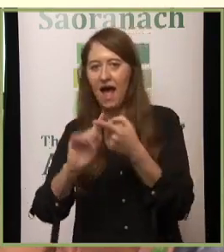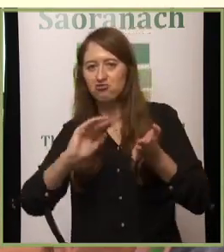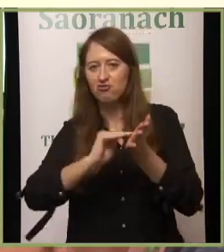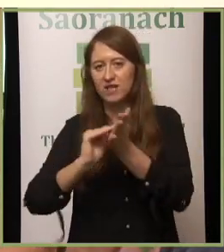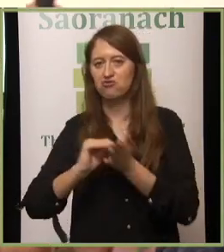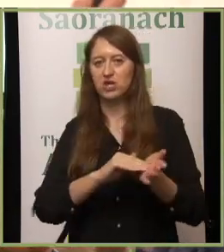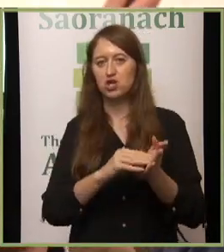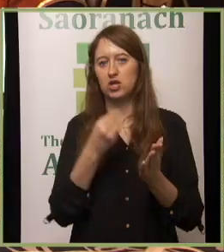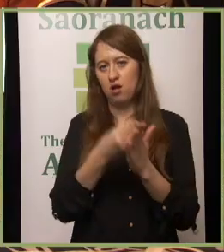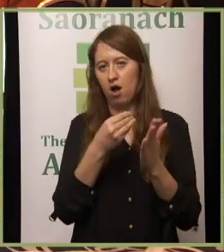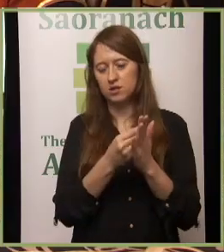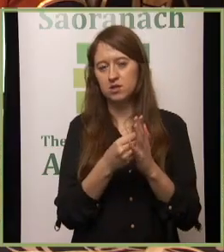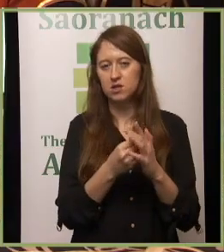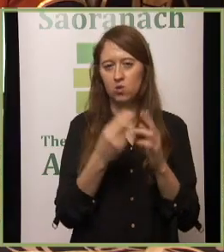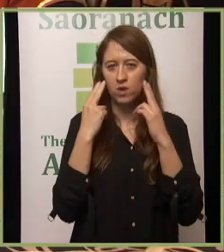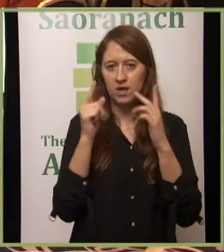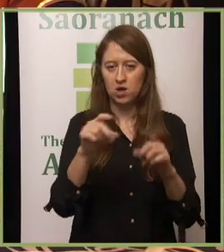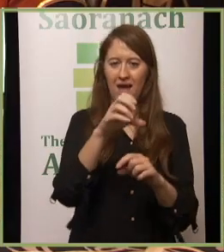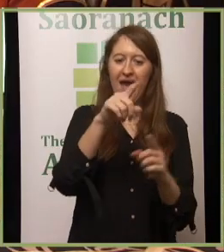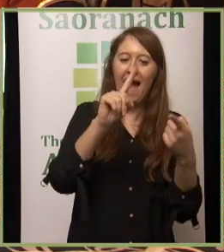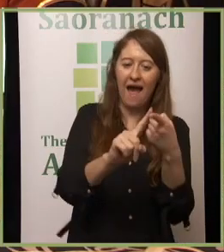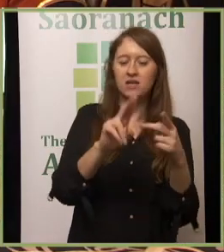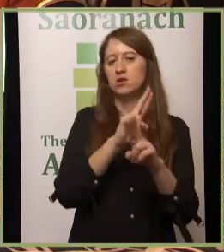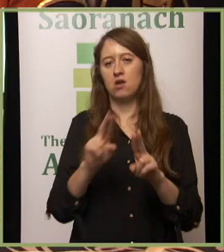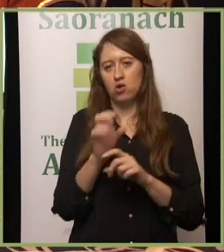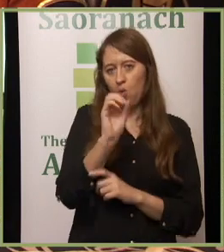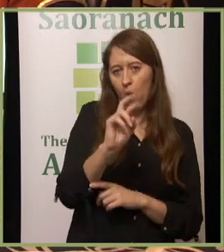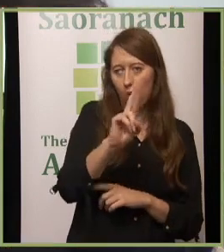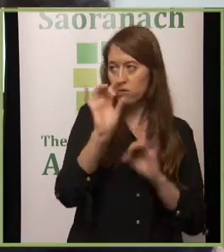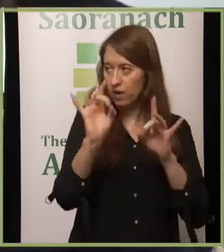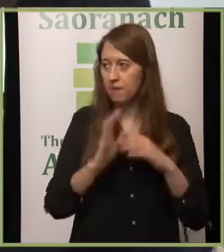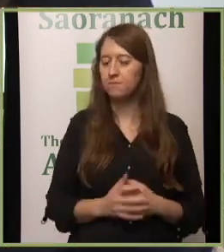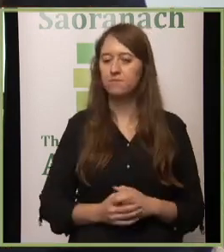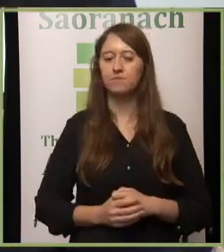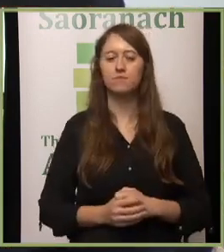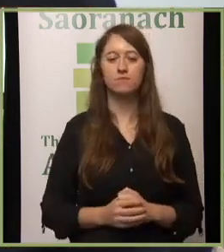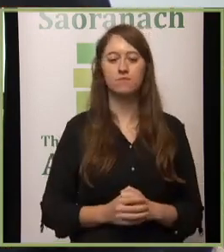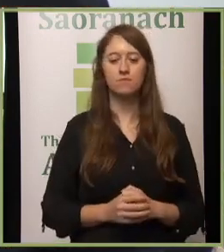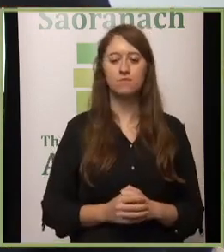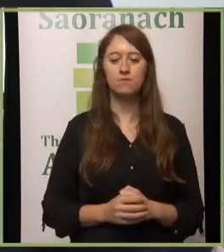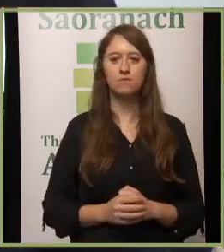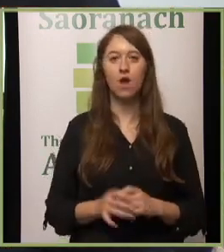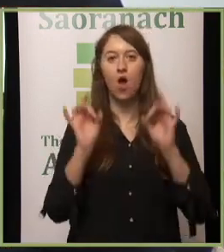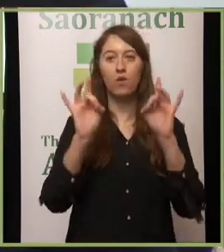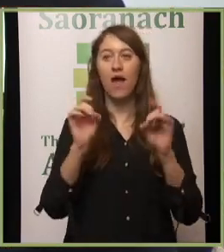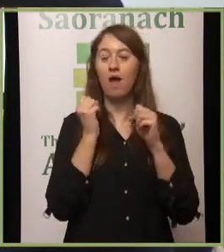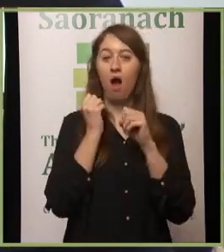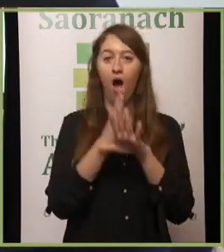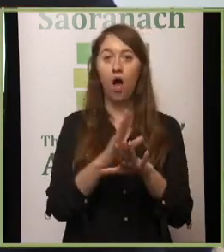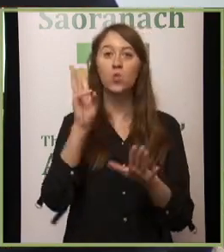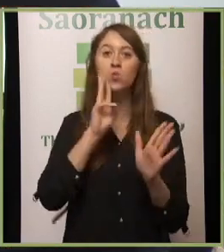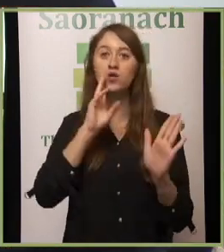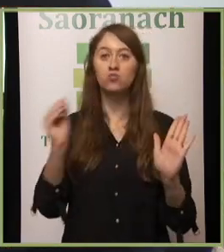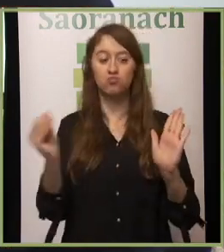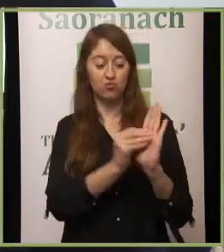Plus enforcement and restoration costs, okay? That's okay? Yeah. Okay, all those in favour of including this